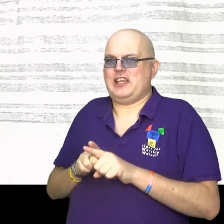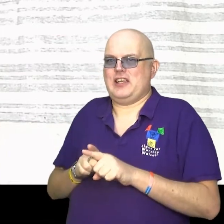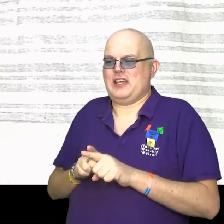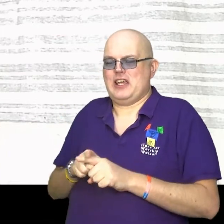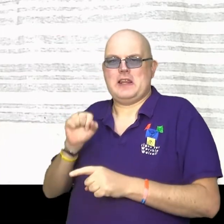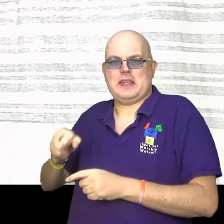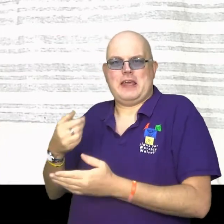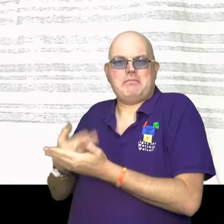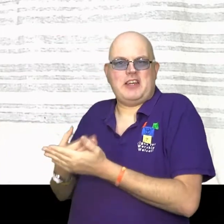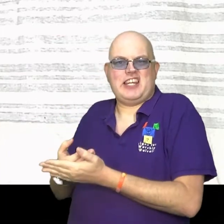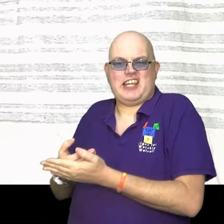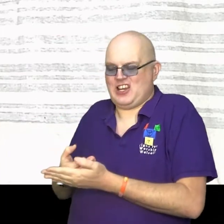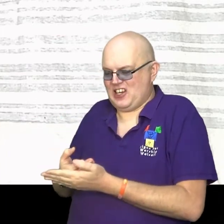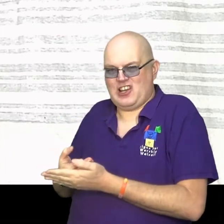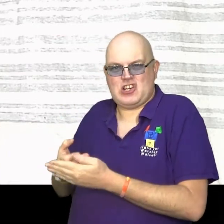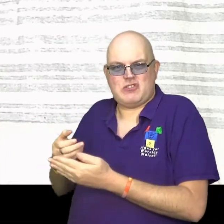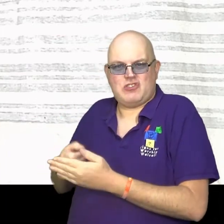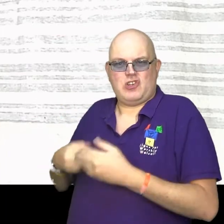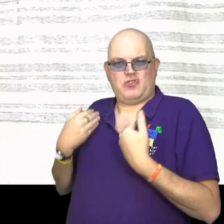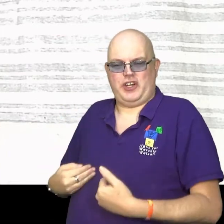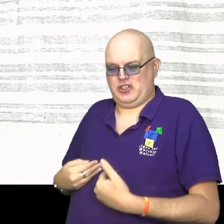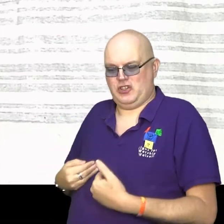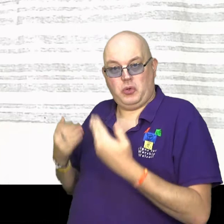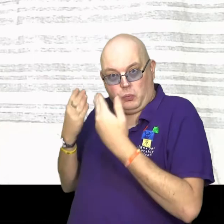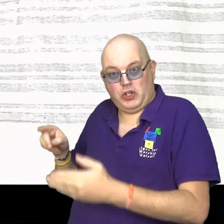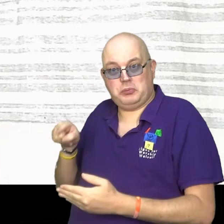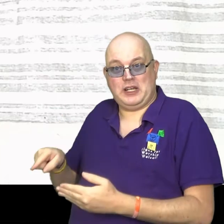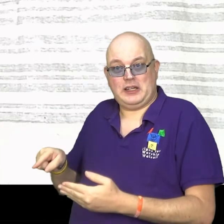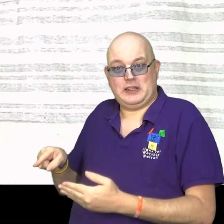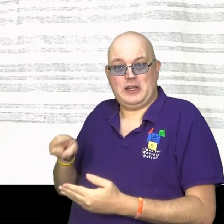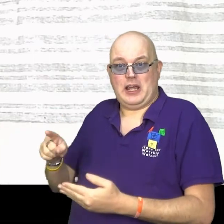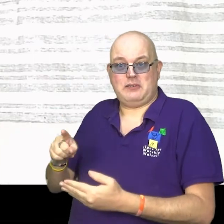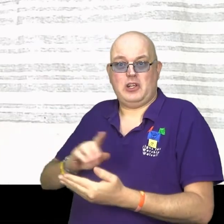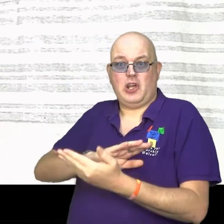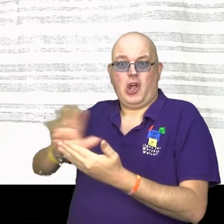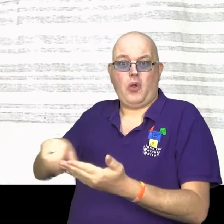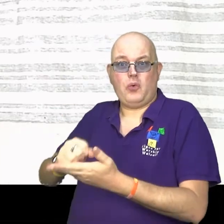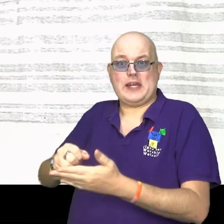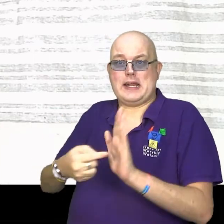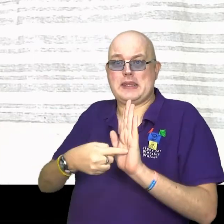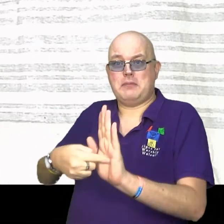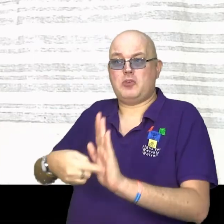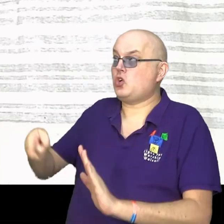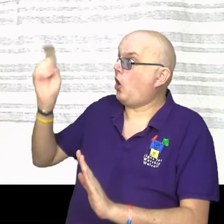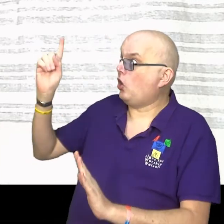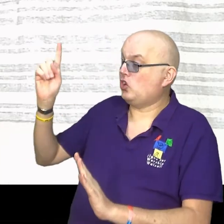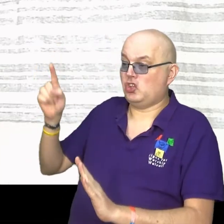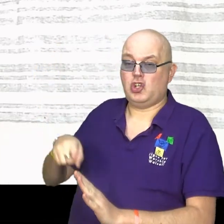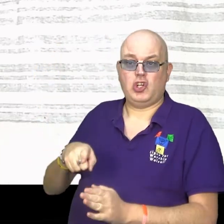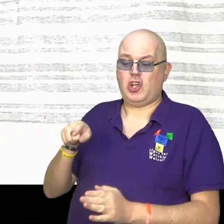if they were worshipping their own wealth and their own prosperity, even in the presence of holy symbols of the one true